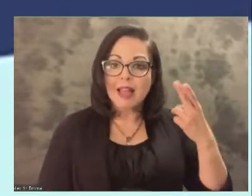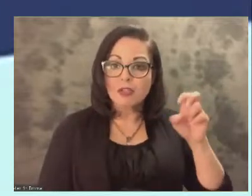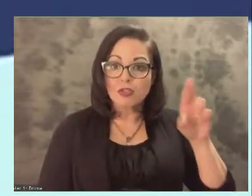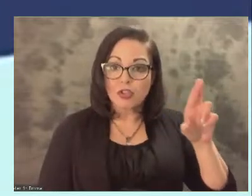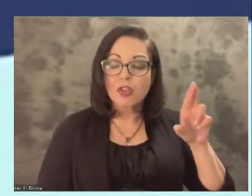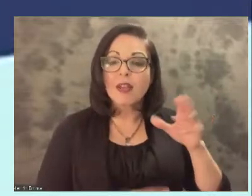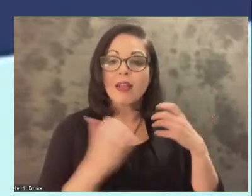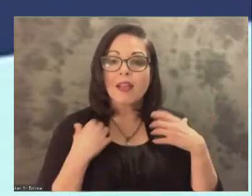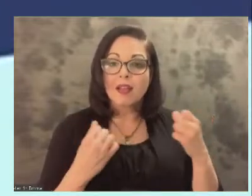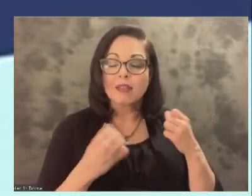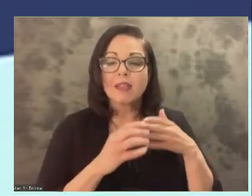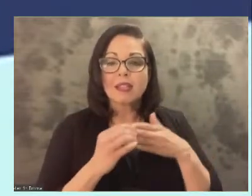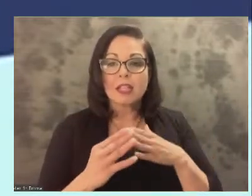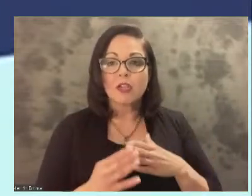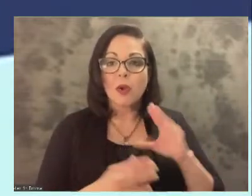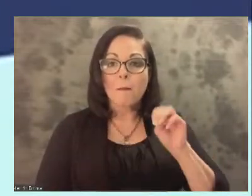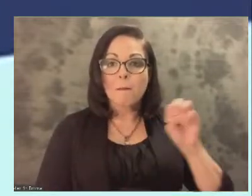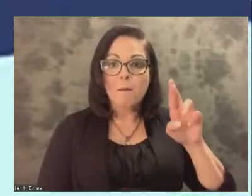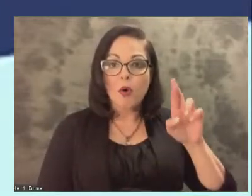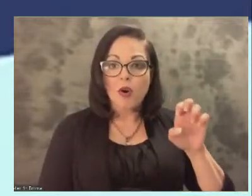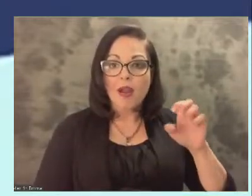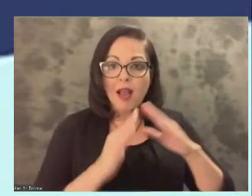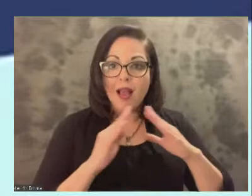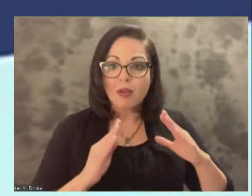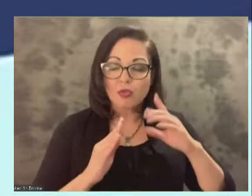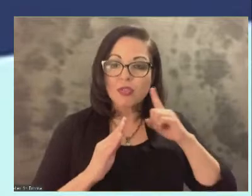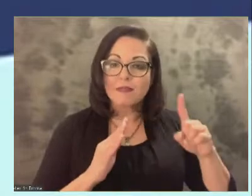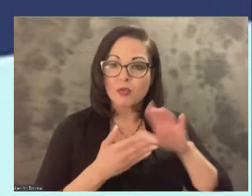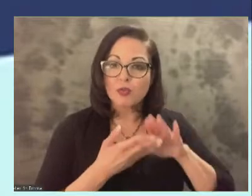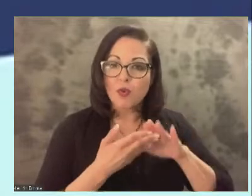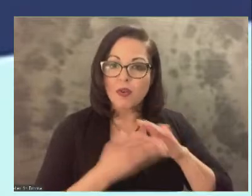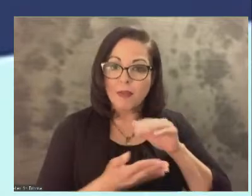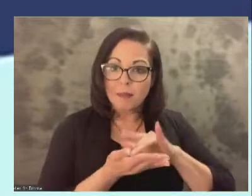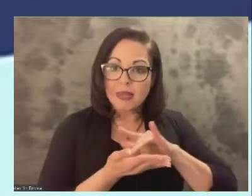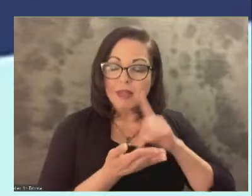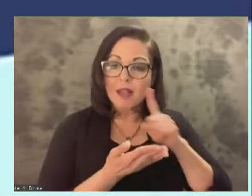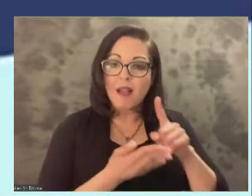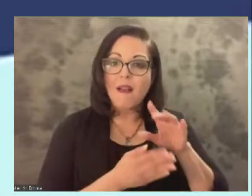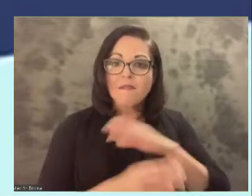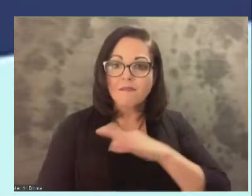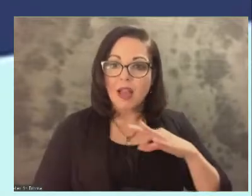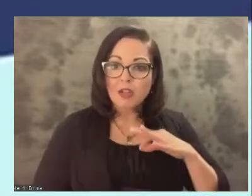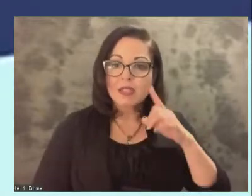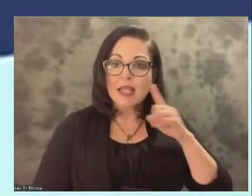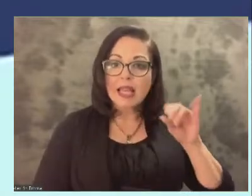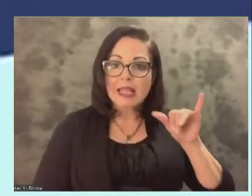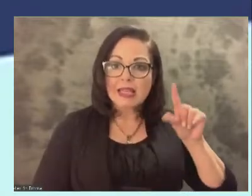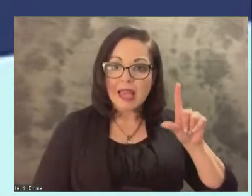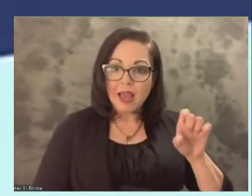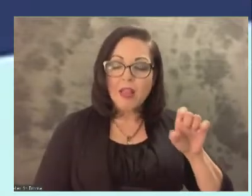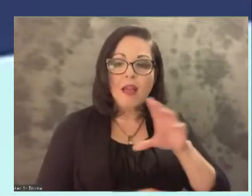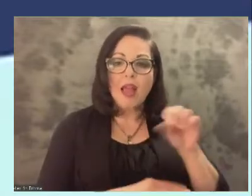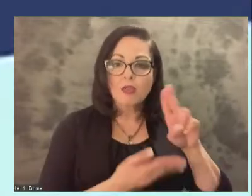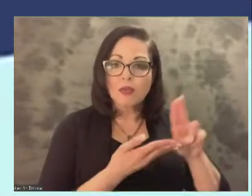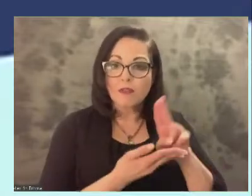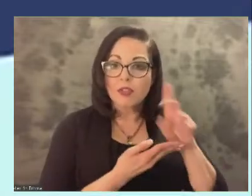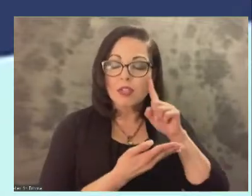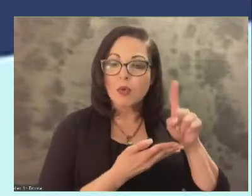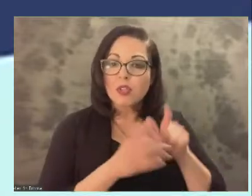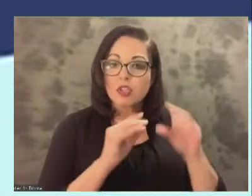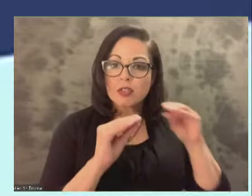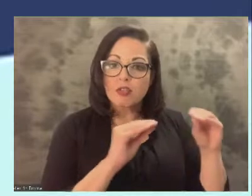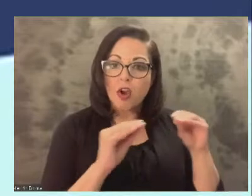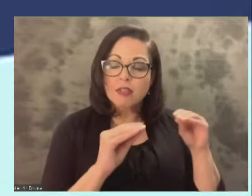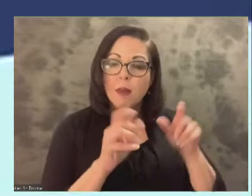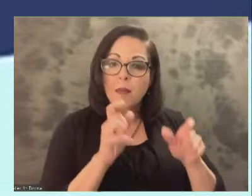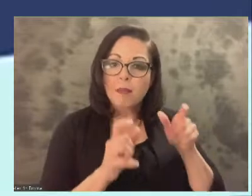Leadership Institute at the Morehouse School of Medicine, and as faculty at Yale University, where she taught population health, health